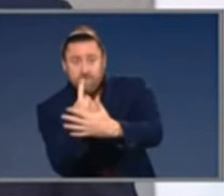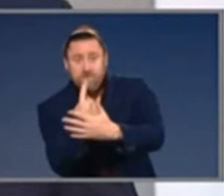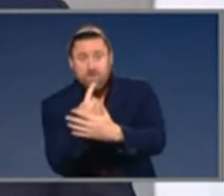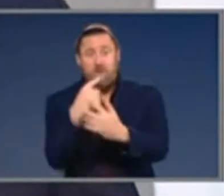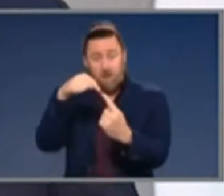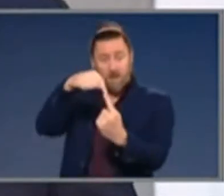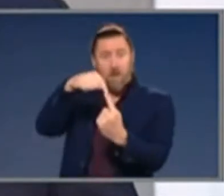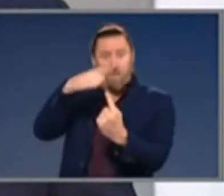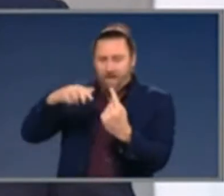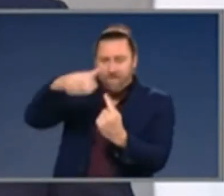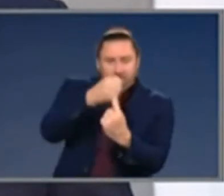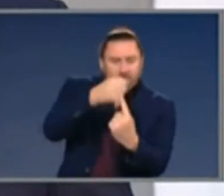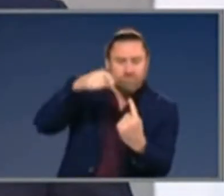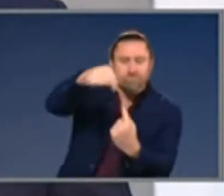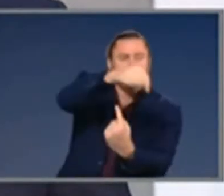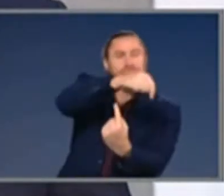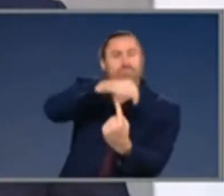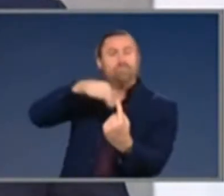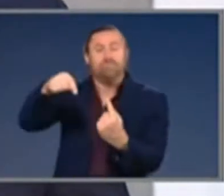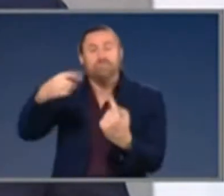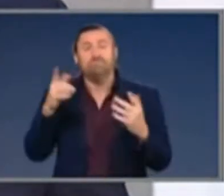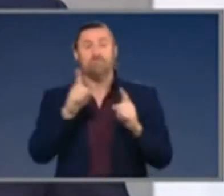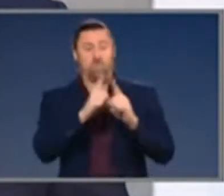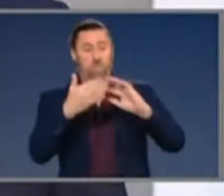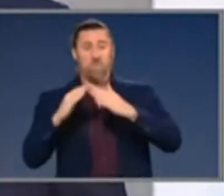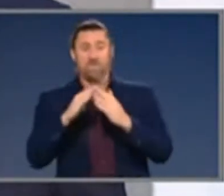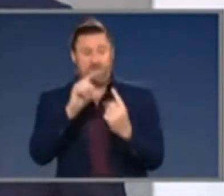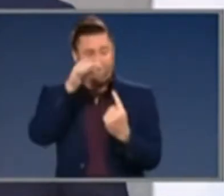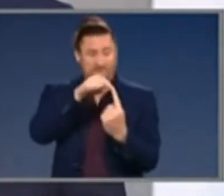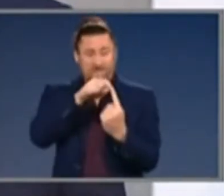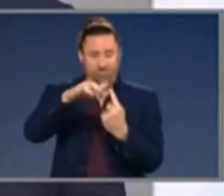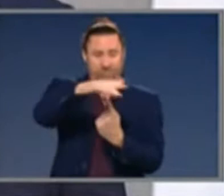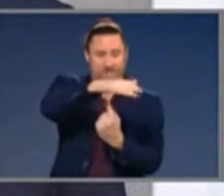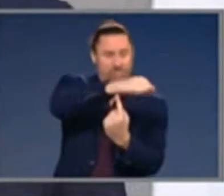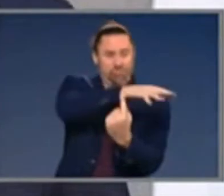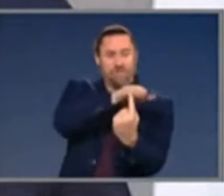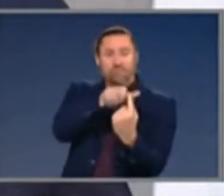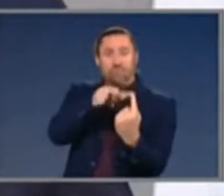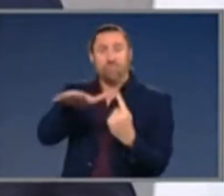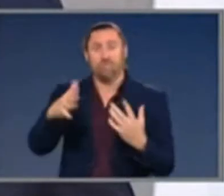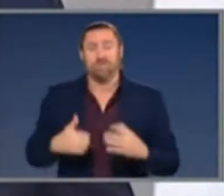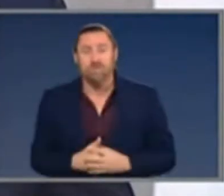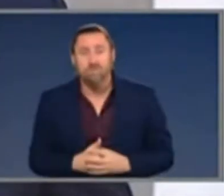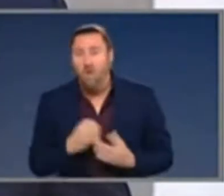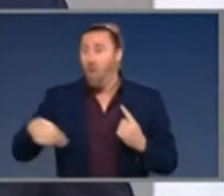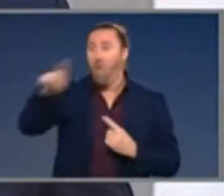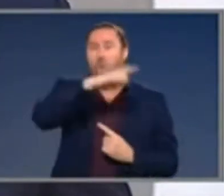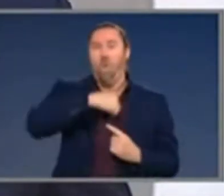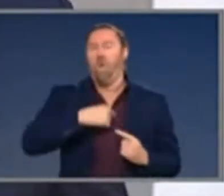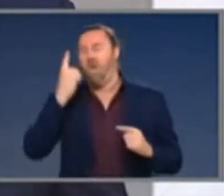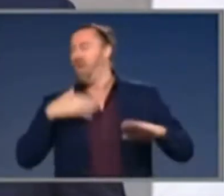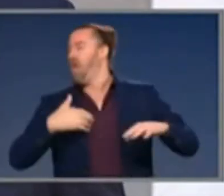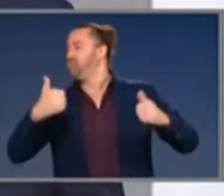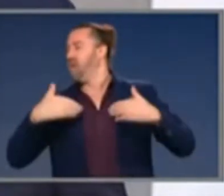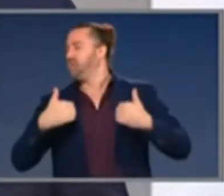what we're seeing with broad-based community transmission in Victoria. As the Premier rightly said, if you are ill, do not